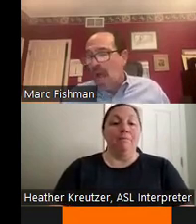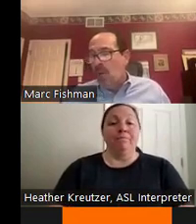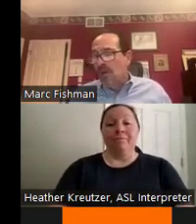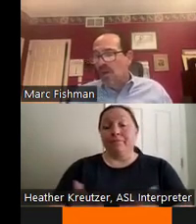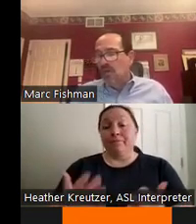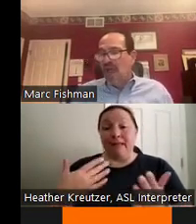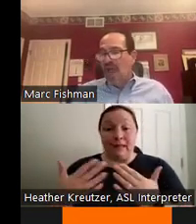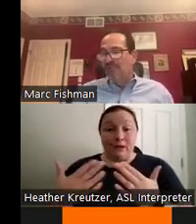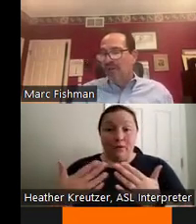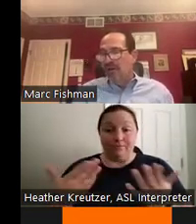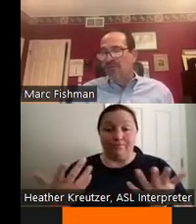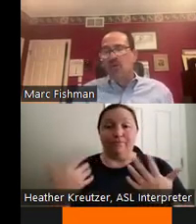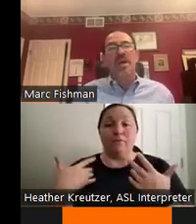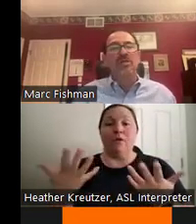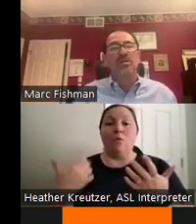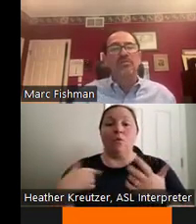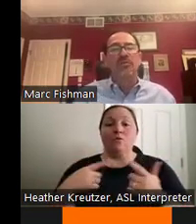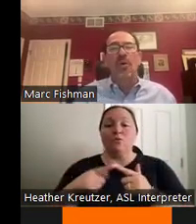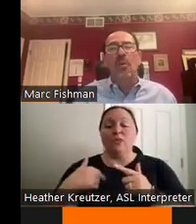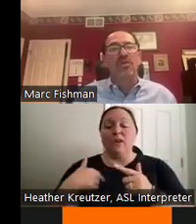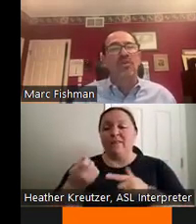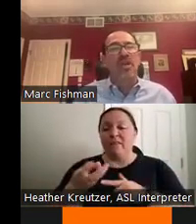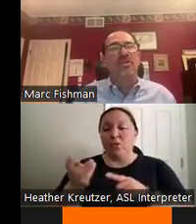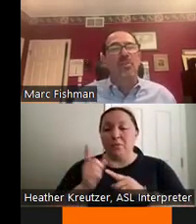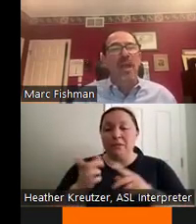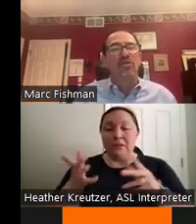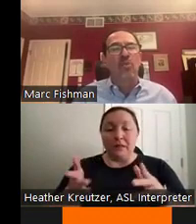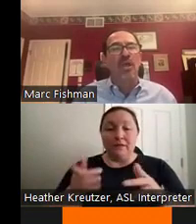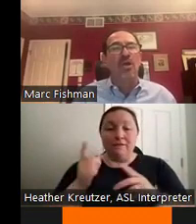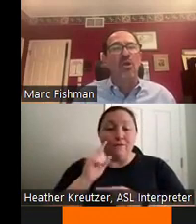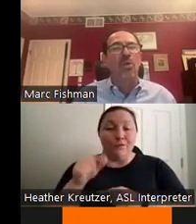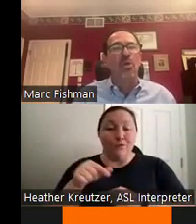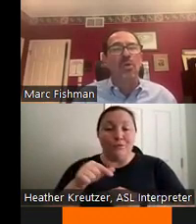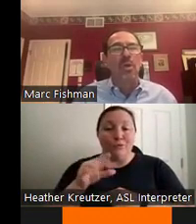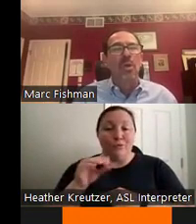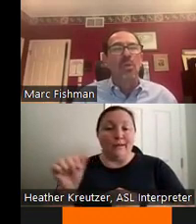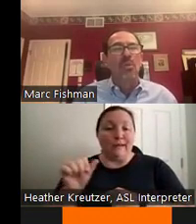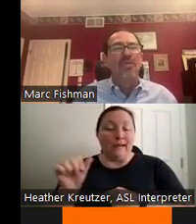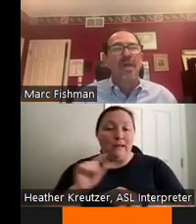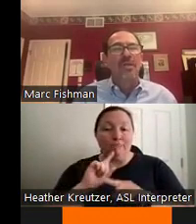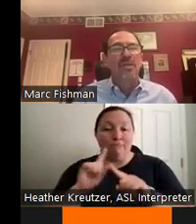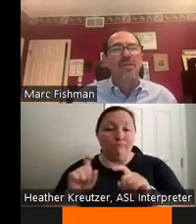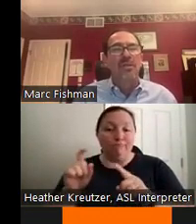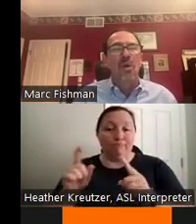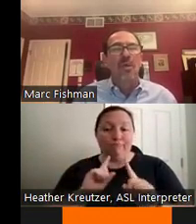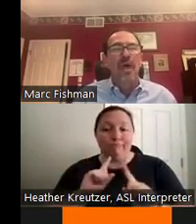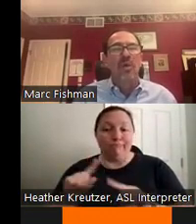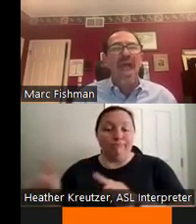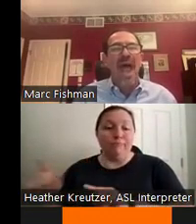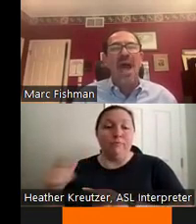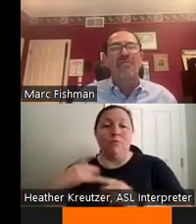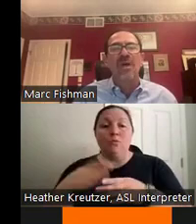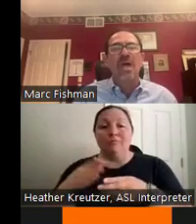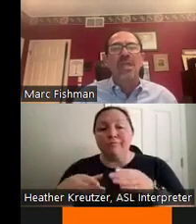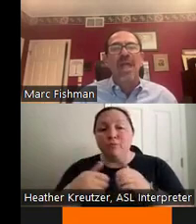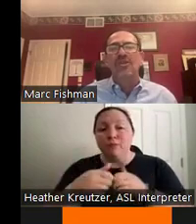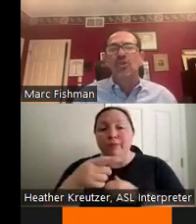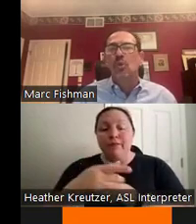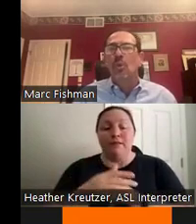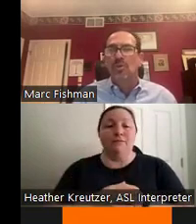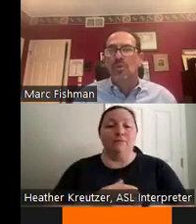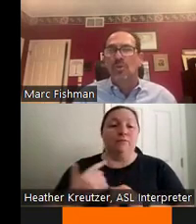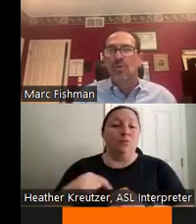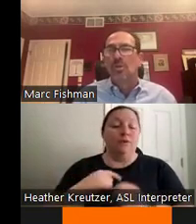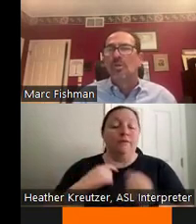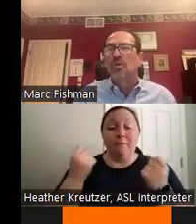Anyway, I want us to have a few minutes for questions and answer, but I just want to conclude with this, that we have